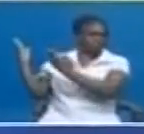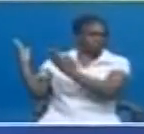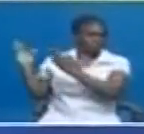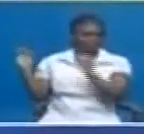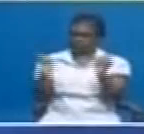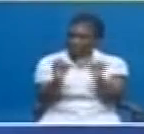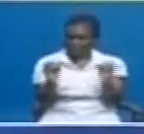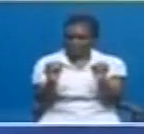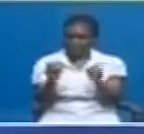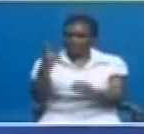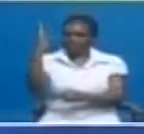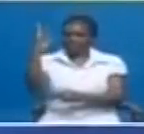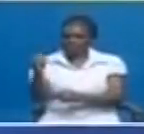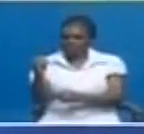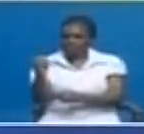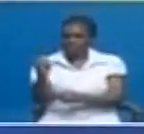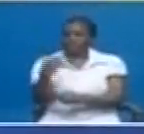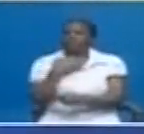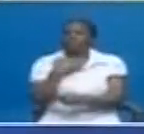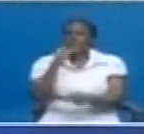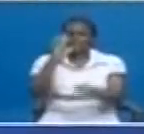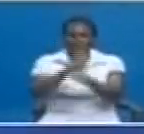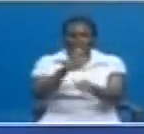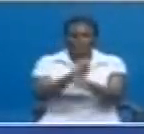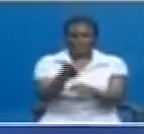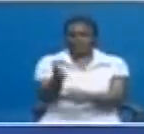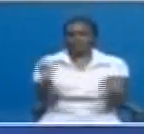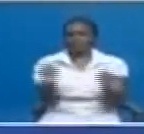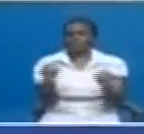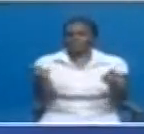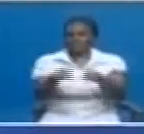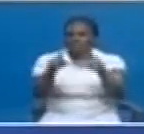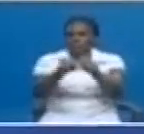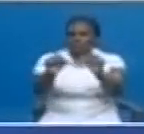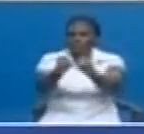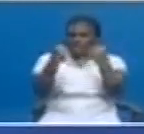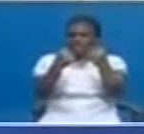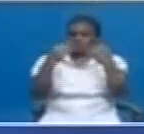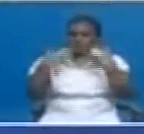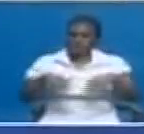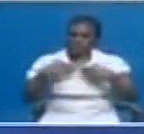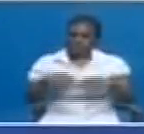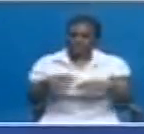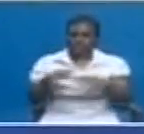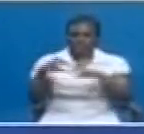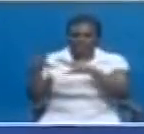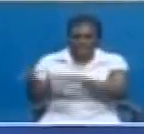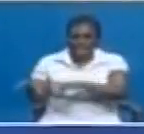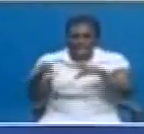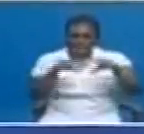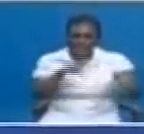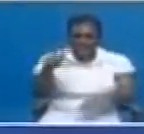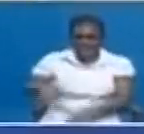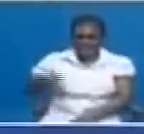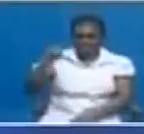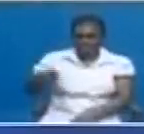is because pottery does not require a lot of roughage, that there will be waste. This will also save farmers from agony of expensive fodder